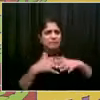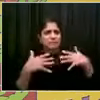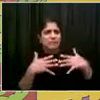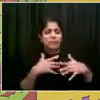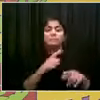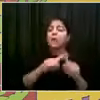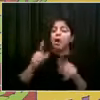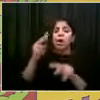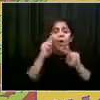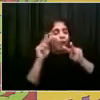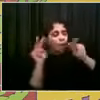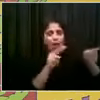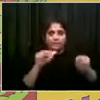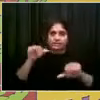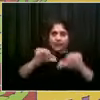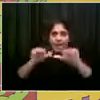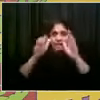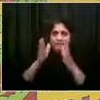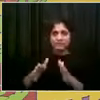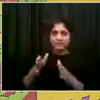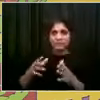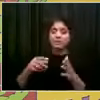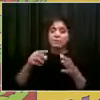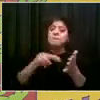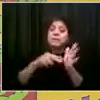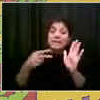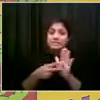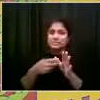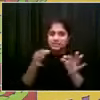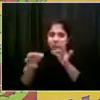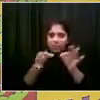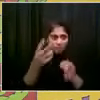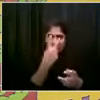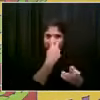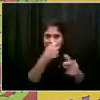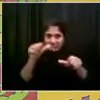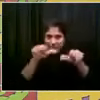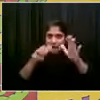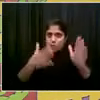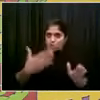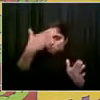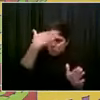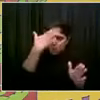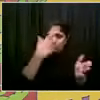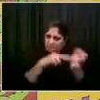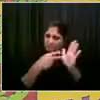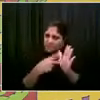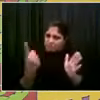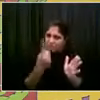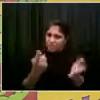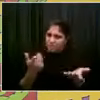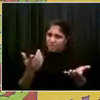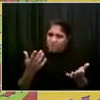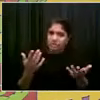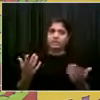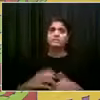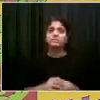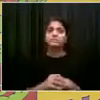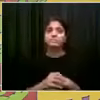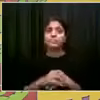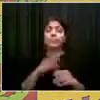saving other lives and protecting people's health are saying across the board why vaccination is necessary,